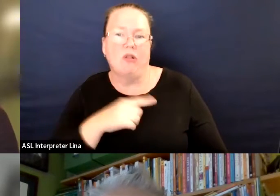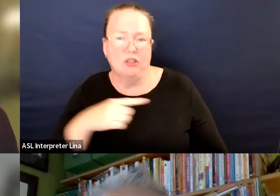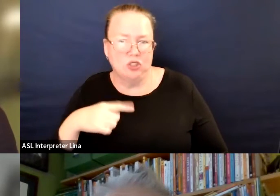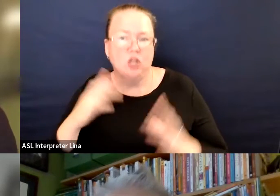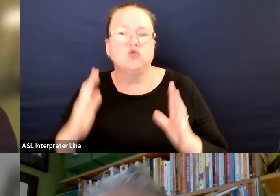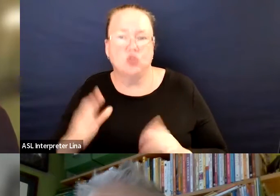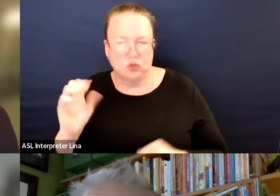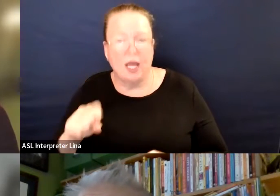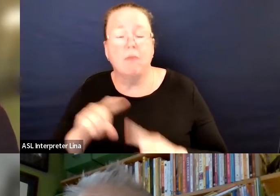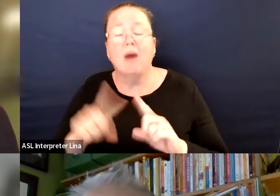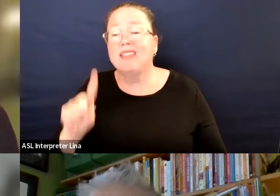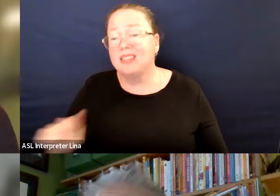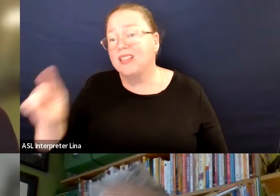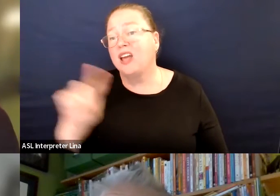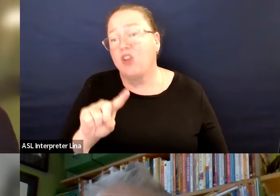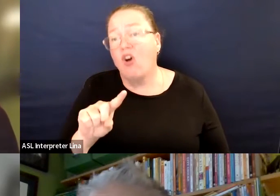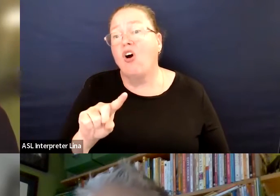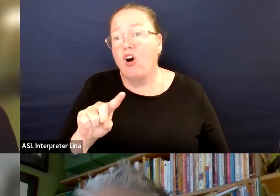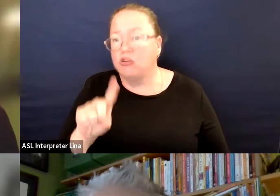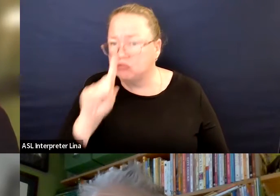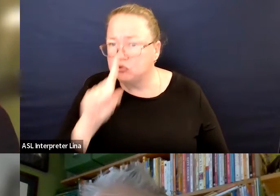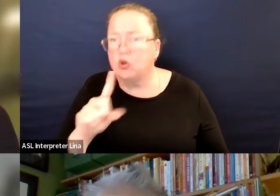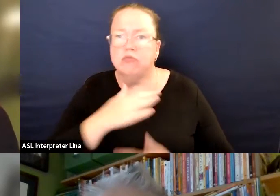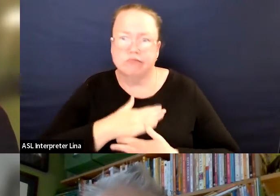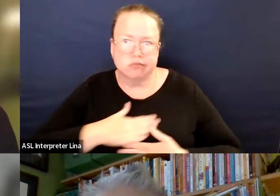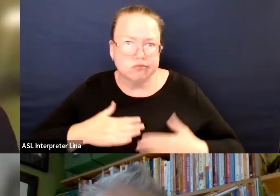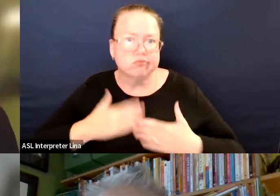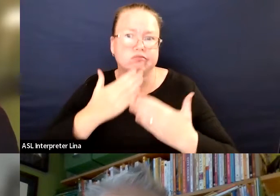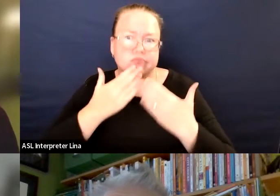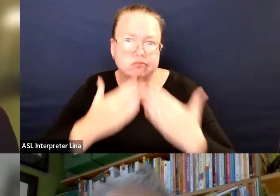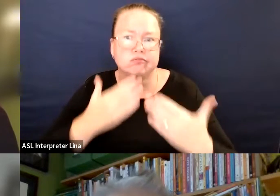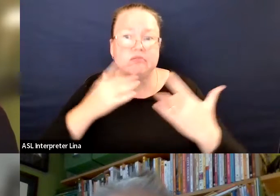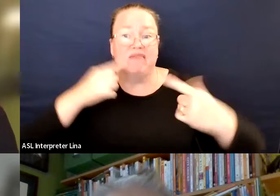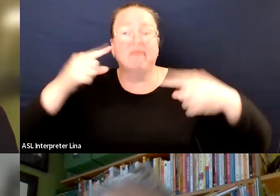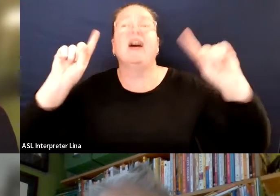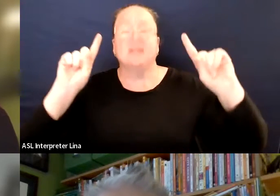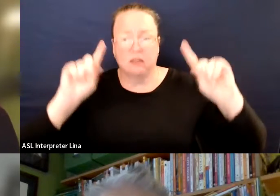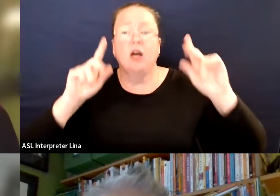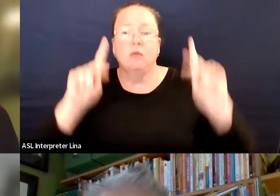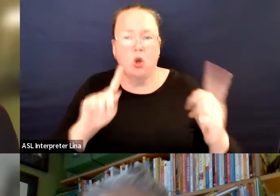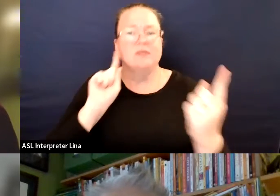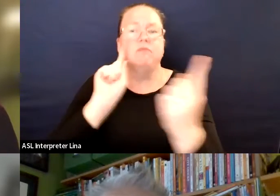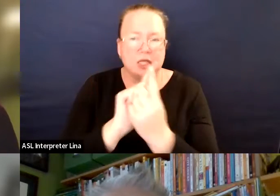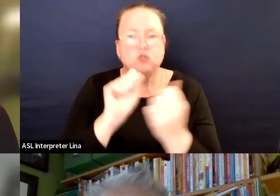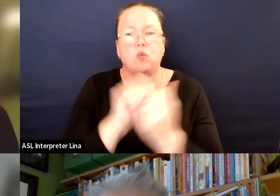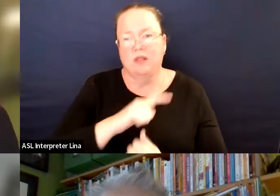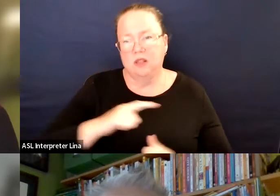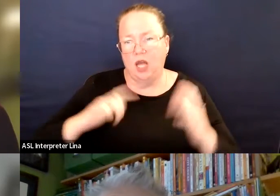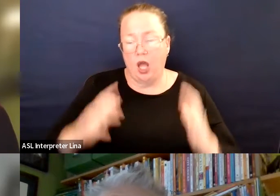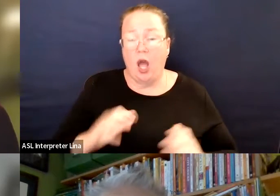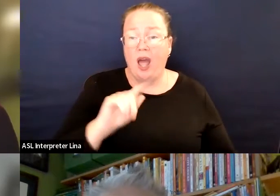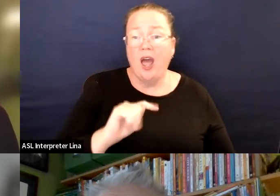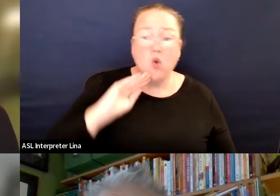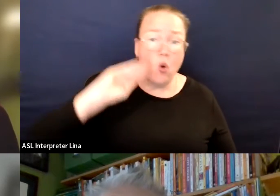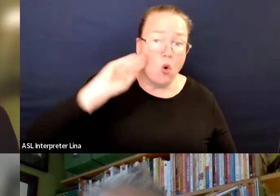legislators, but they are so appreciative, and it's so effective for people to meet with their legislators, either at home